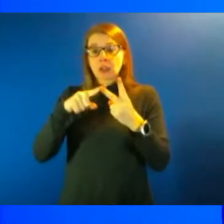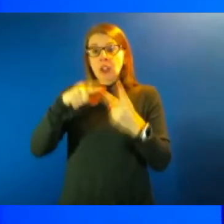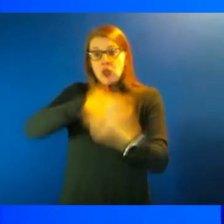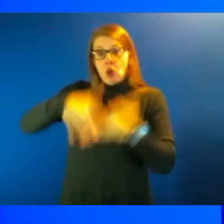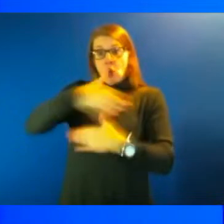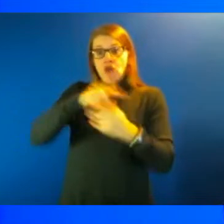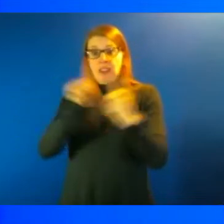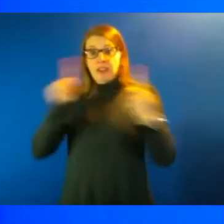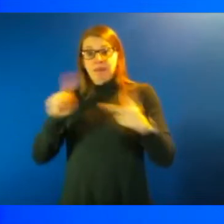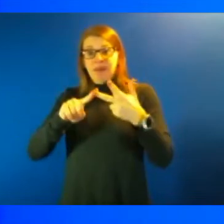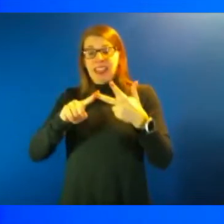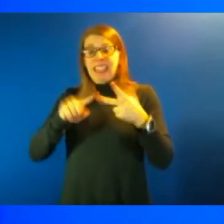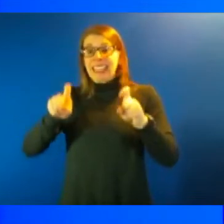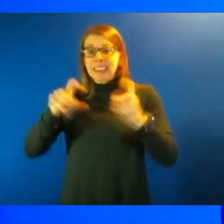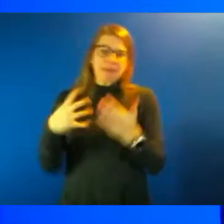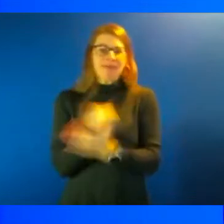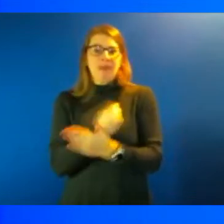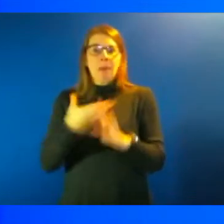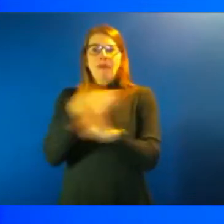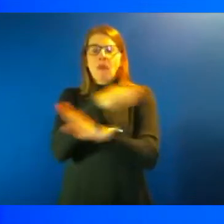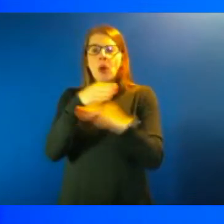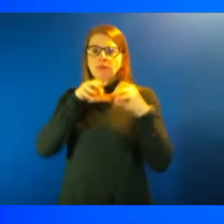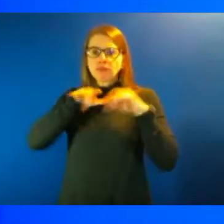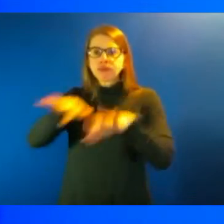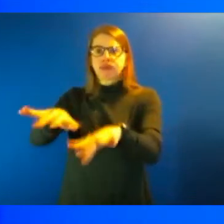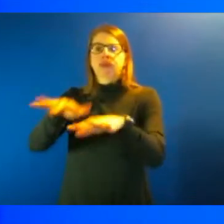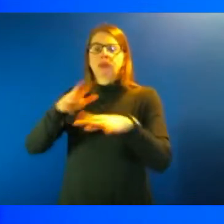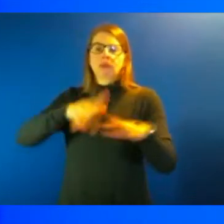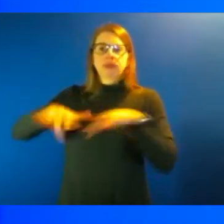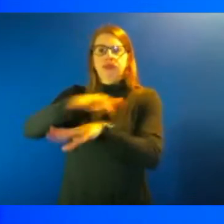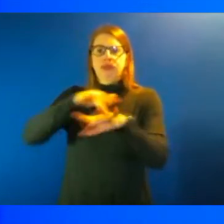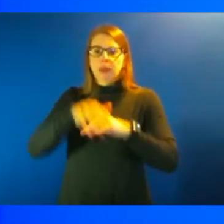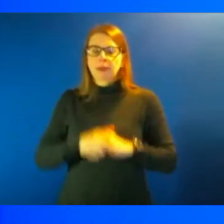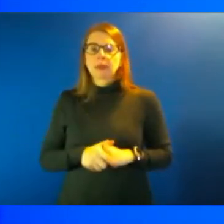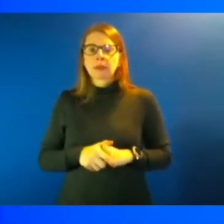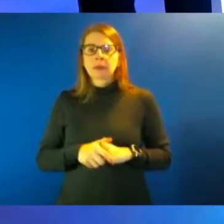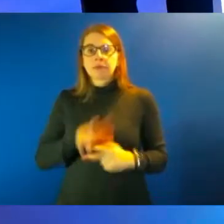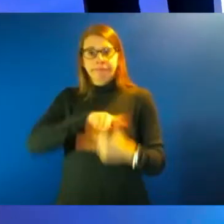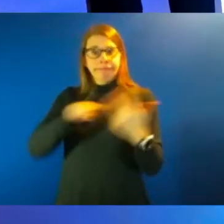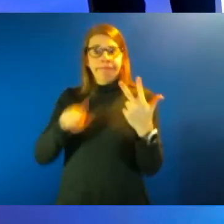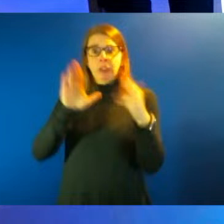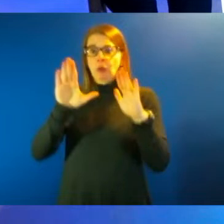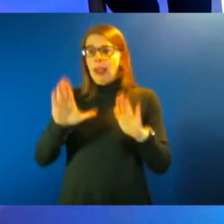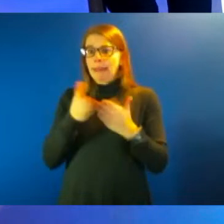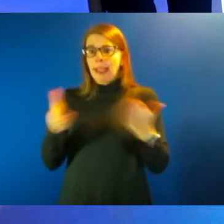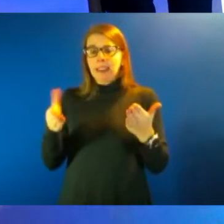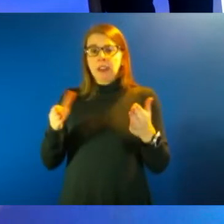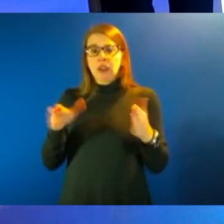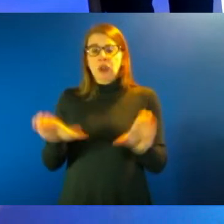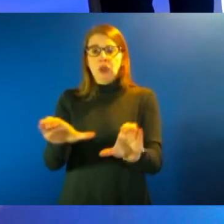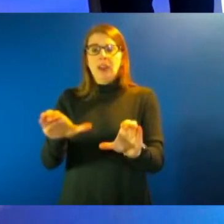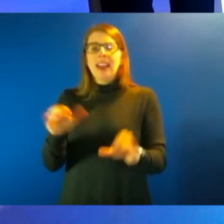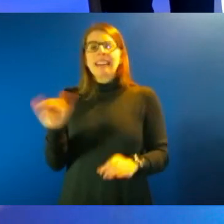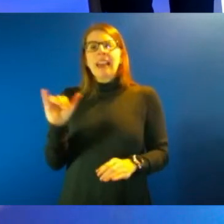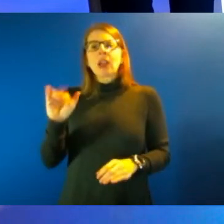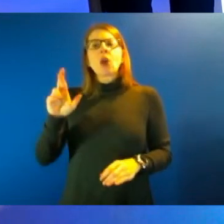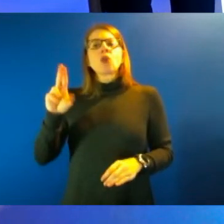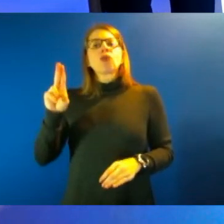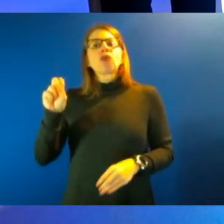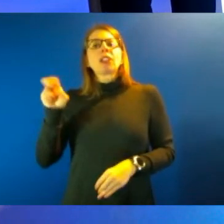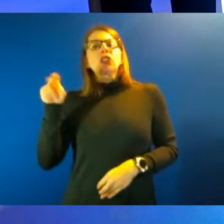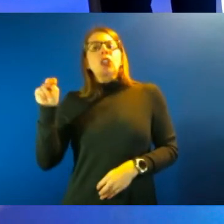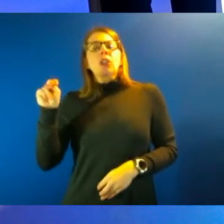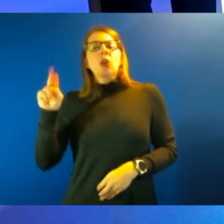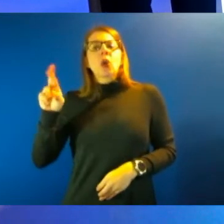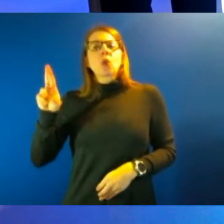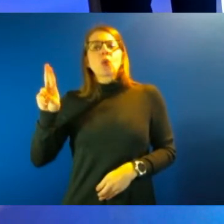of testing before you gather. Those are all great things to be doing right now. So is it like kind of like Russian roulette where, and you mentioned, Thanksgiving,